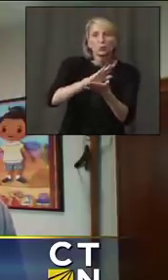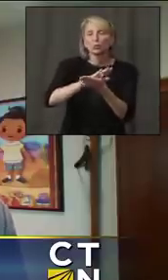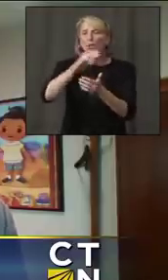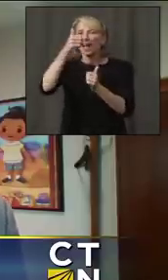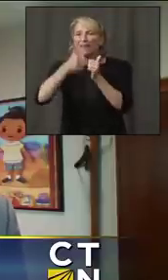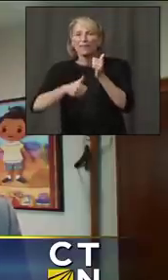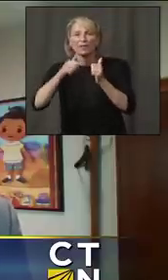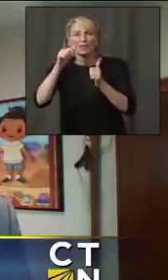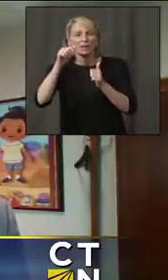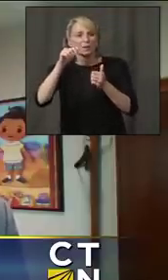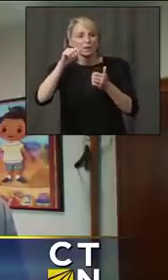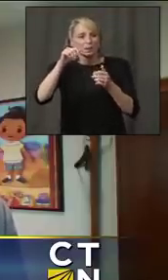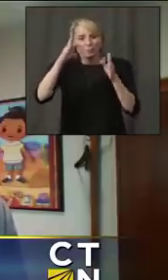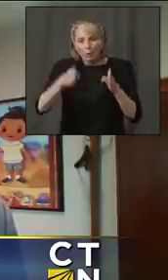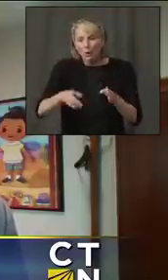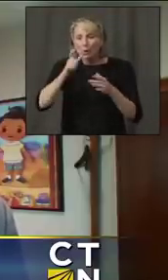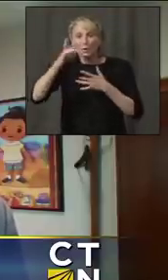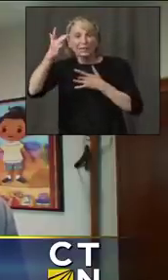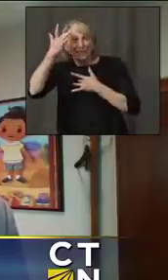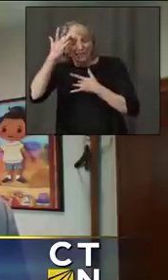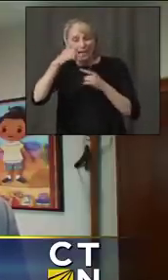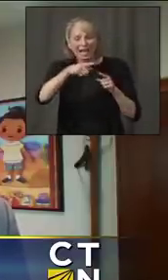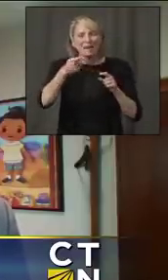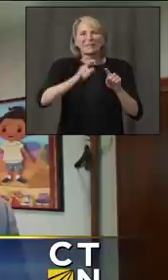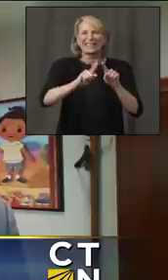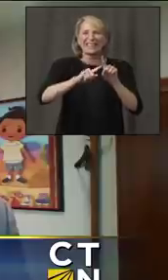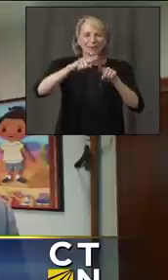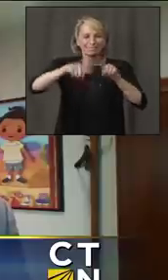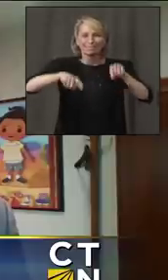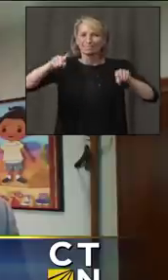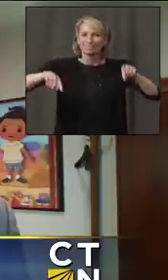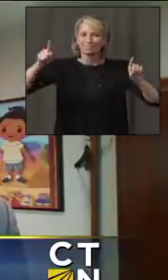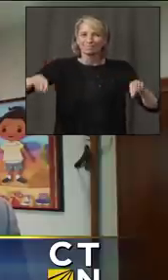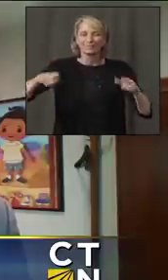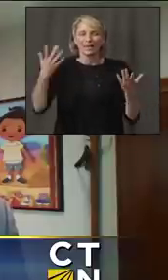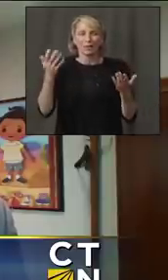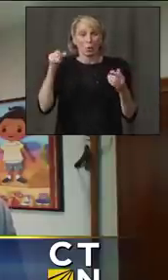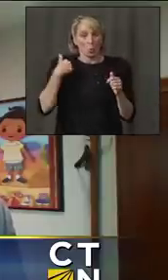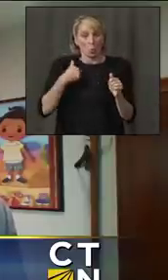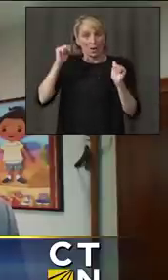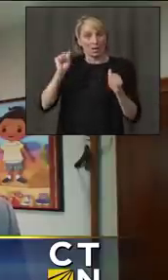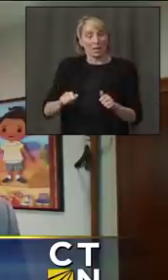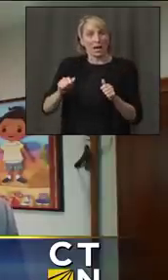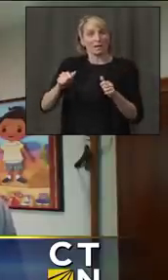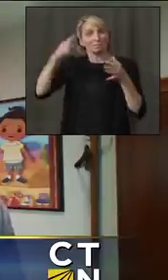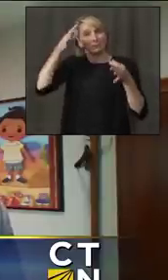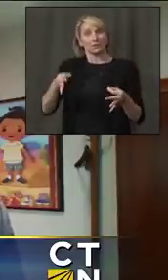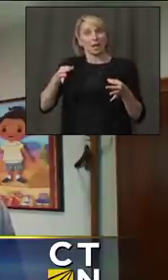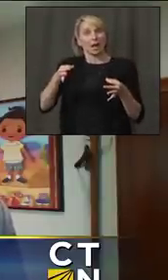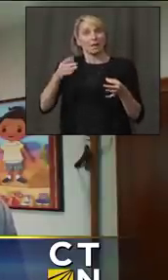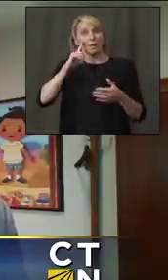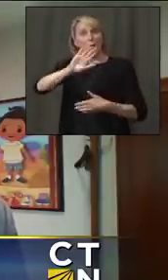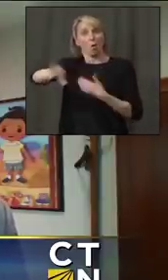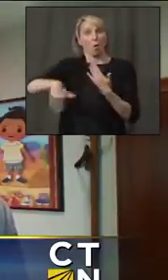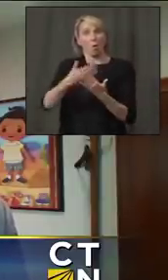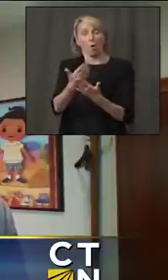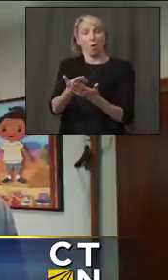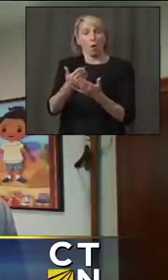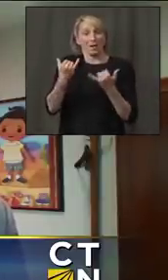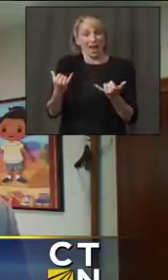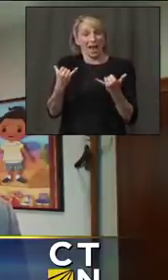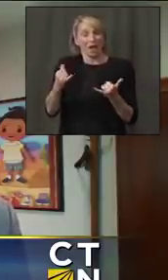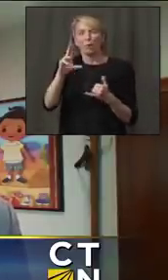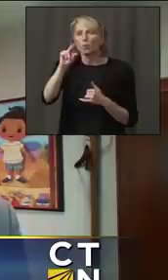case is a little bit different. So while there's consistency in what's expected, depending on whether there are siblings or what type